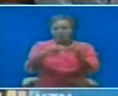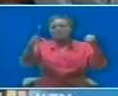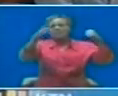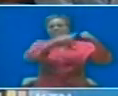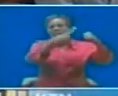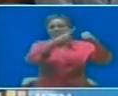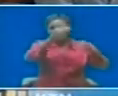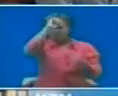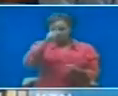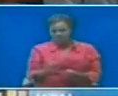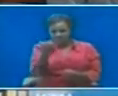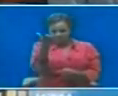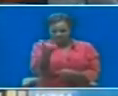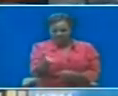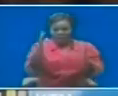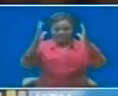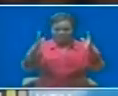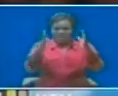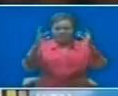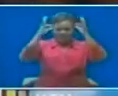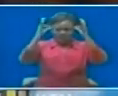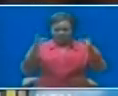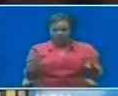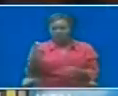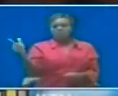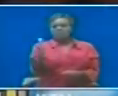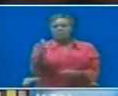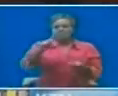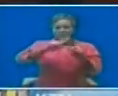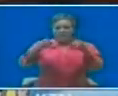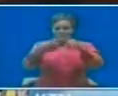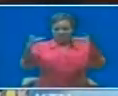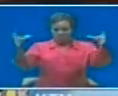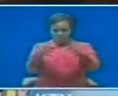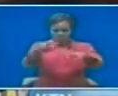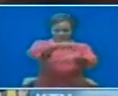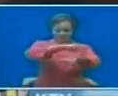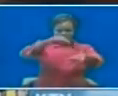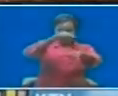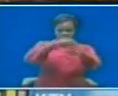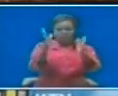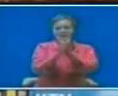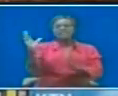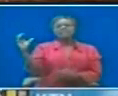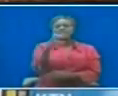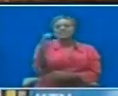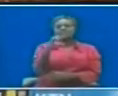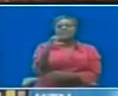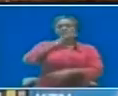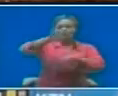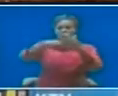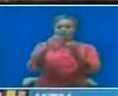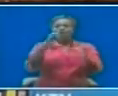the Supreme Court were on time for the big date, with media houses, the Standard Group, the Nation Media Group, Royal Media Services,